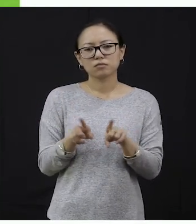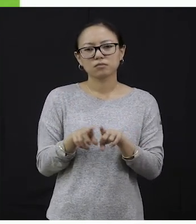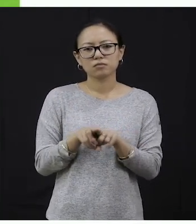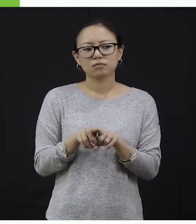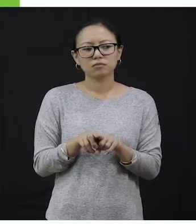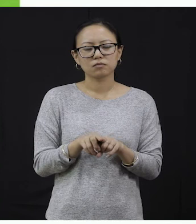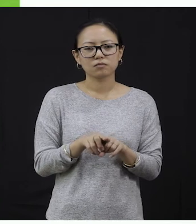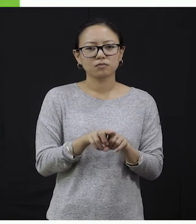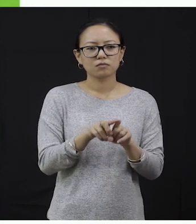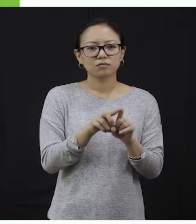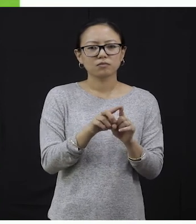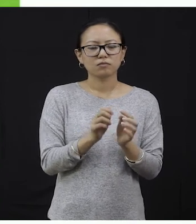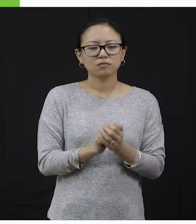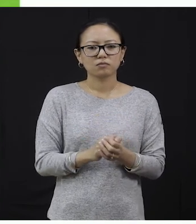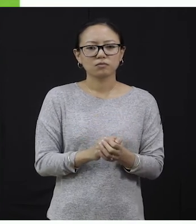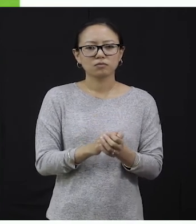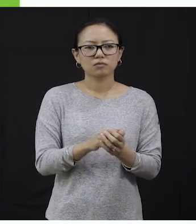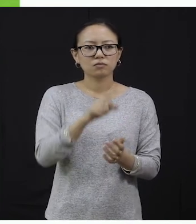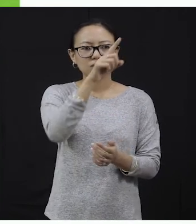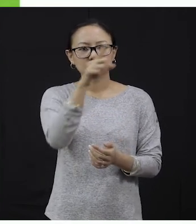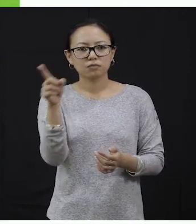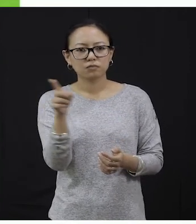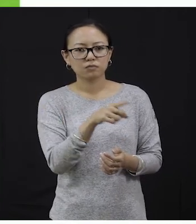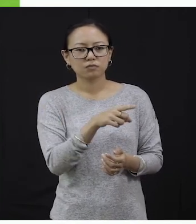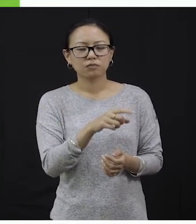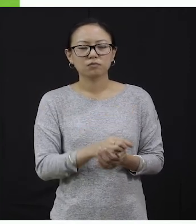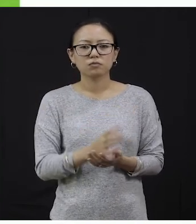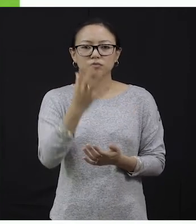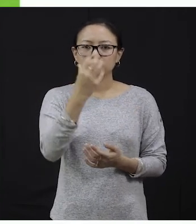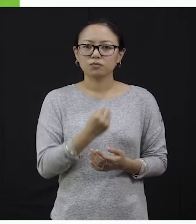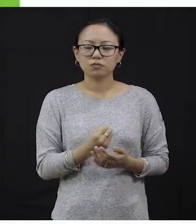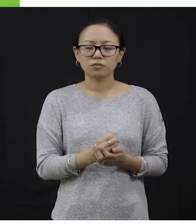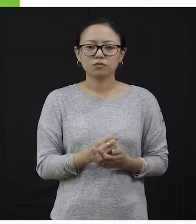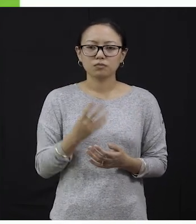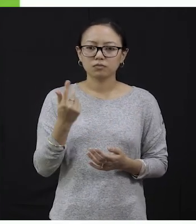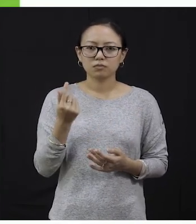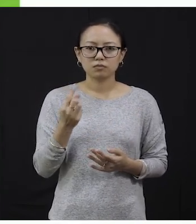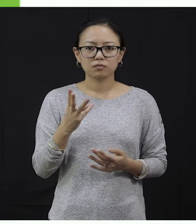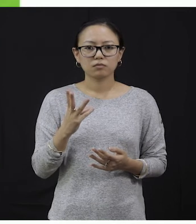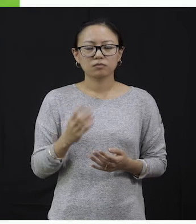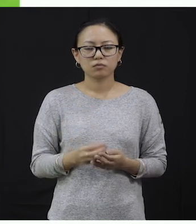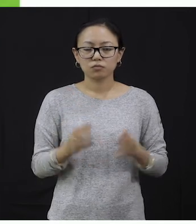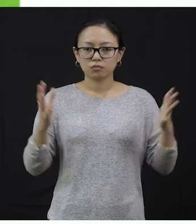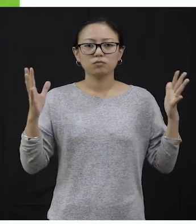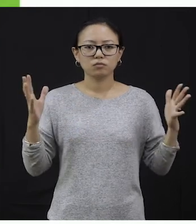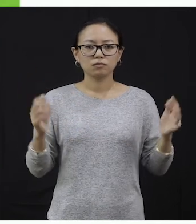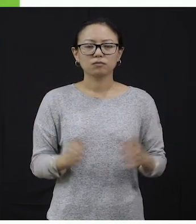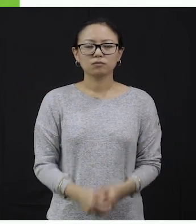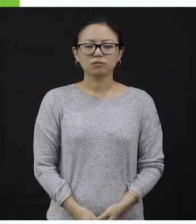this alligator also wants to eat a bigger number of fishes. So